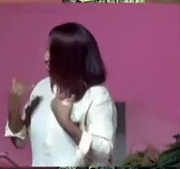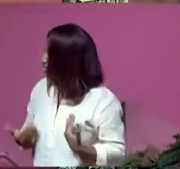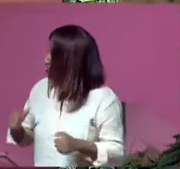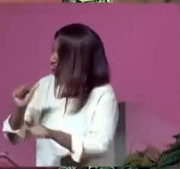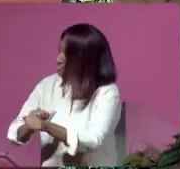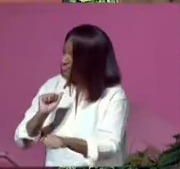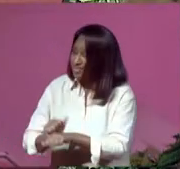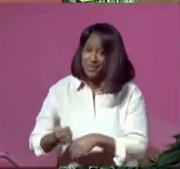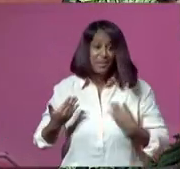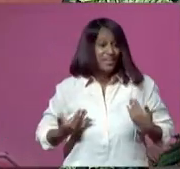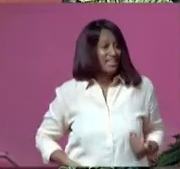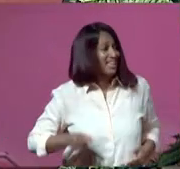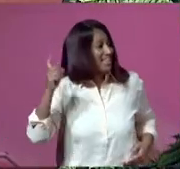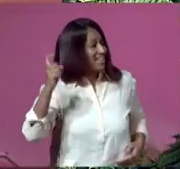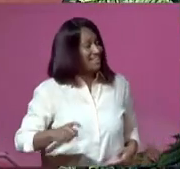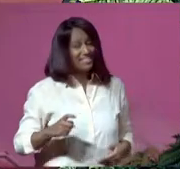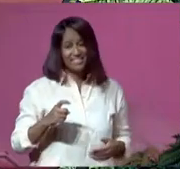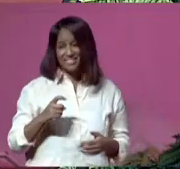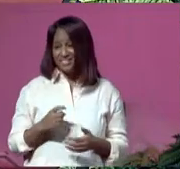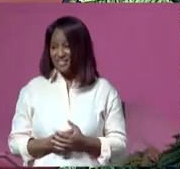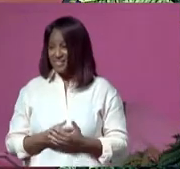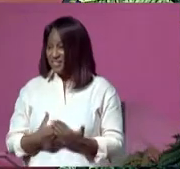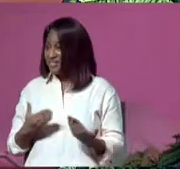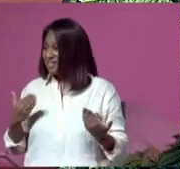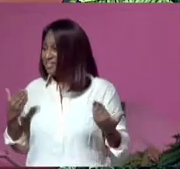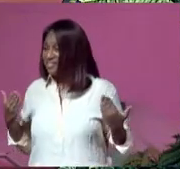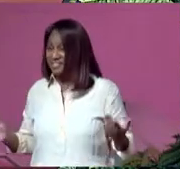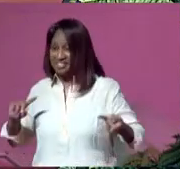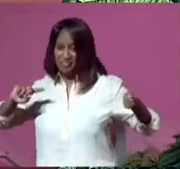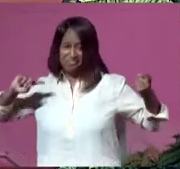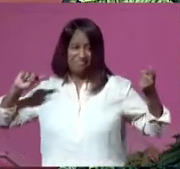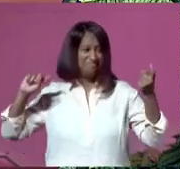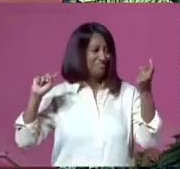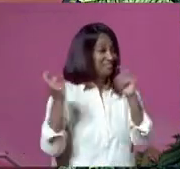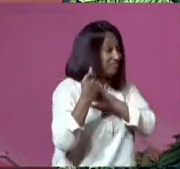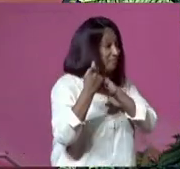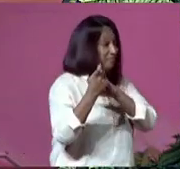I need some stuff fixed and some stuff changed.